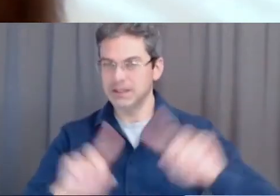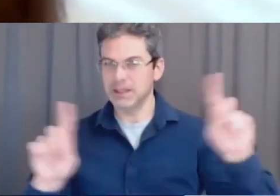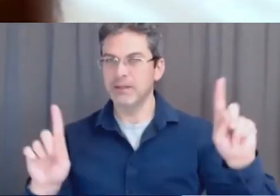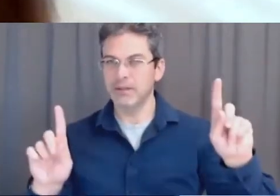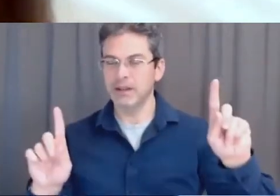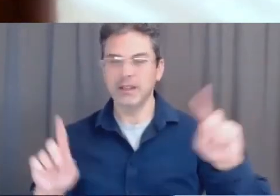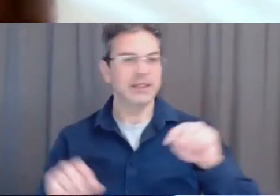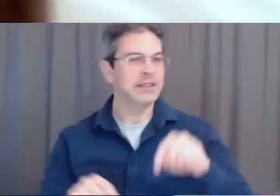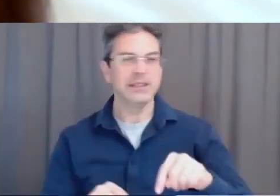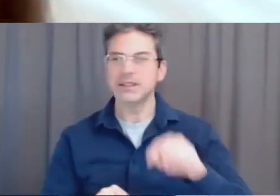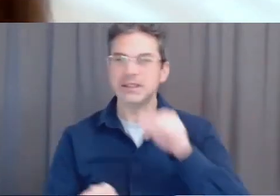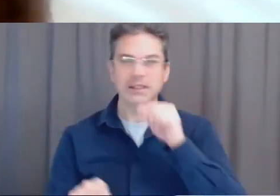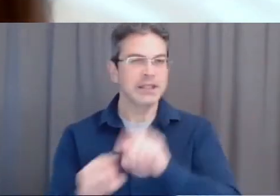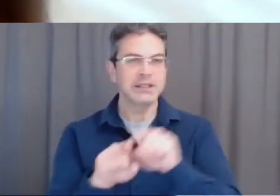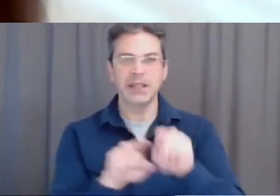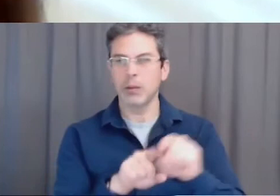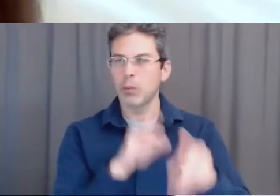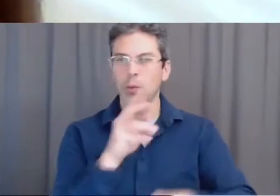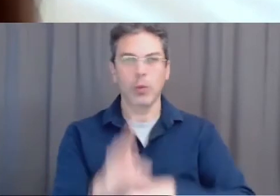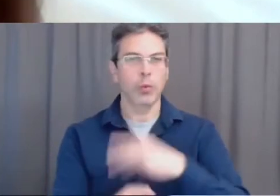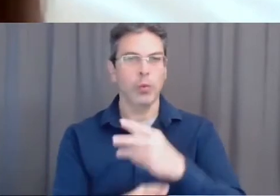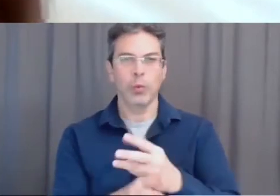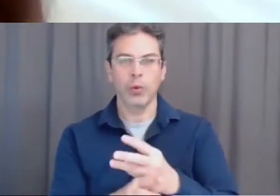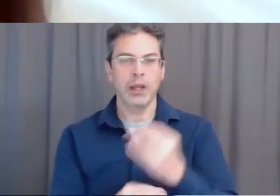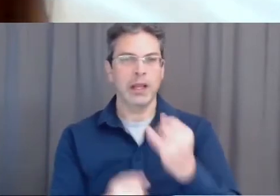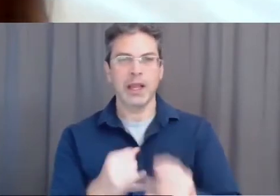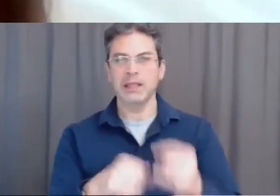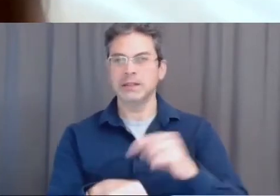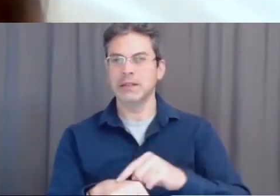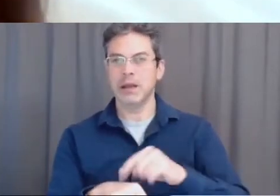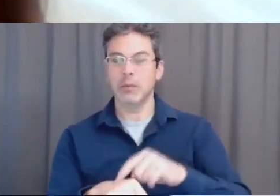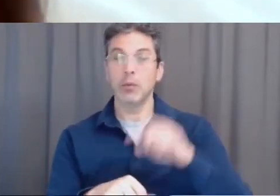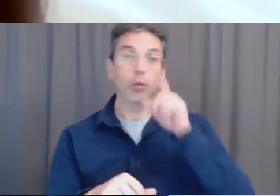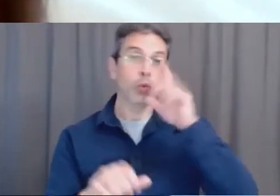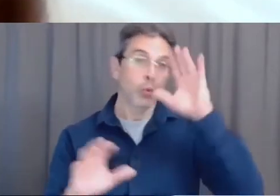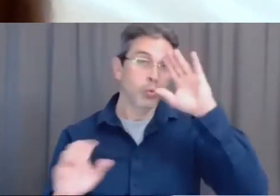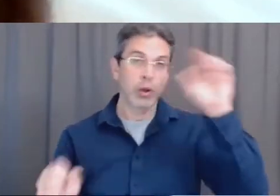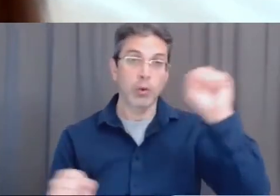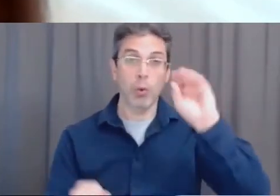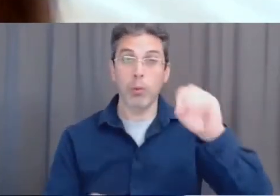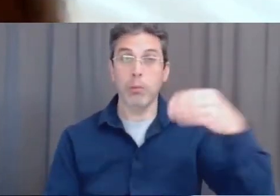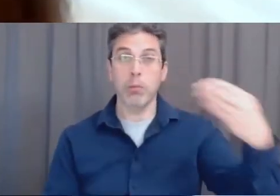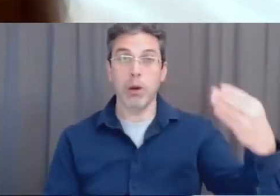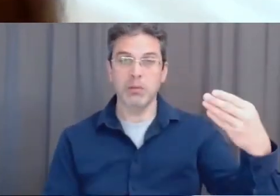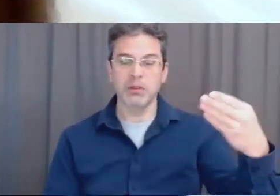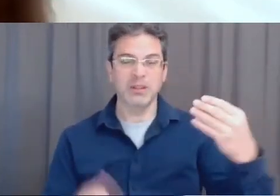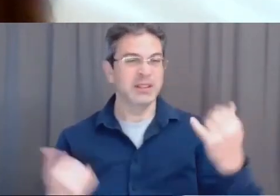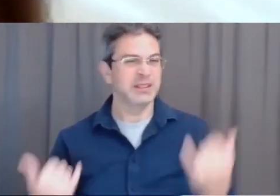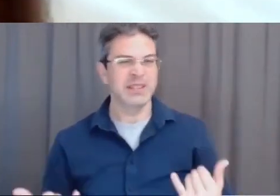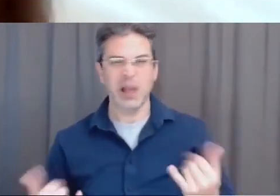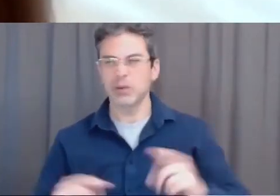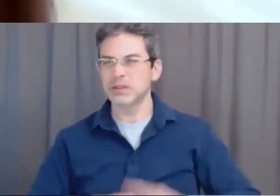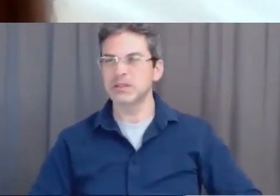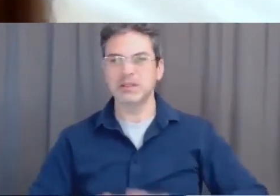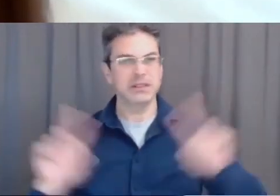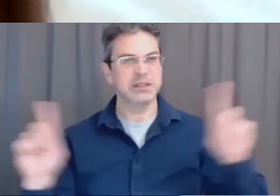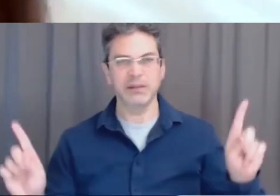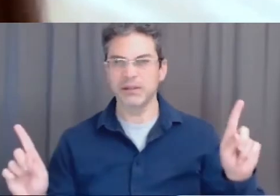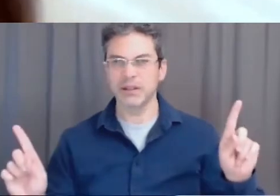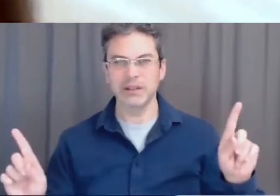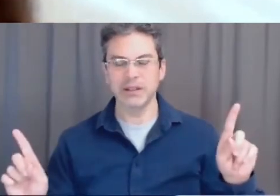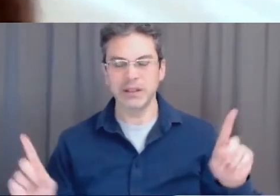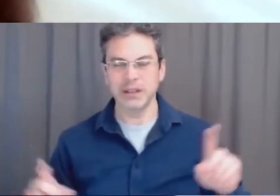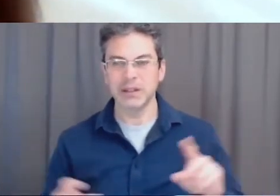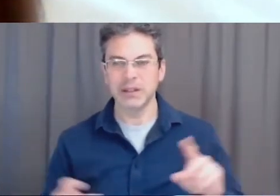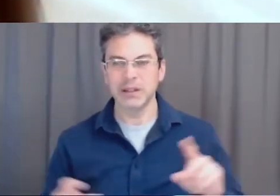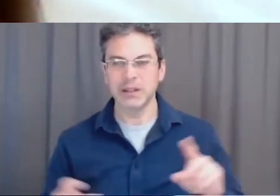world that we were during the last Obama administration. And so as a result of that, not only was